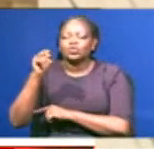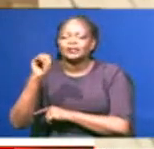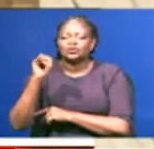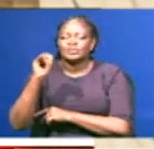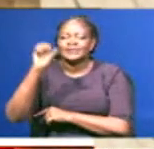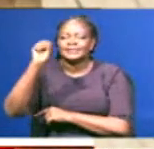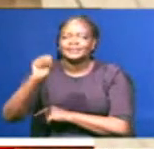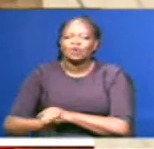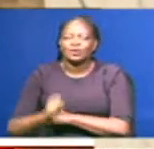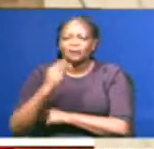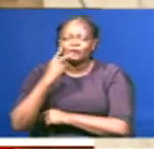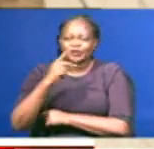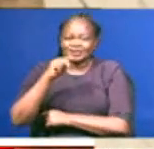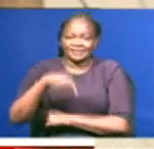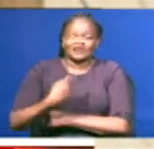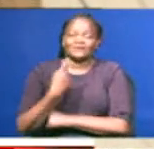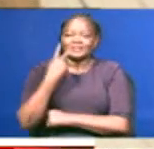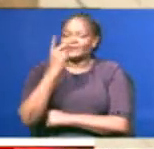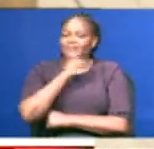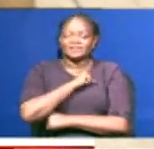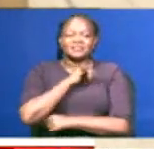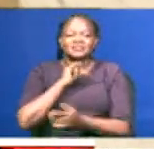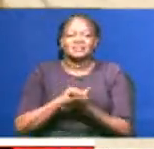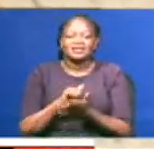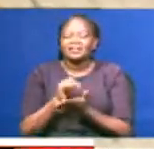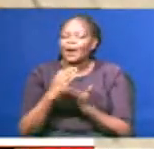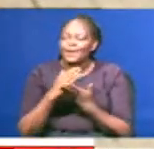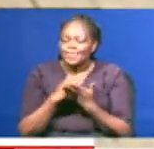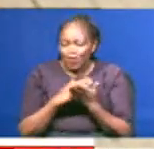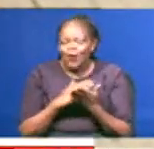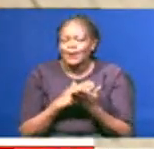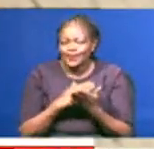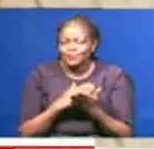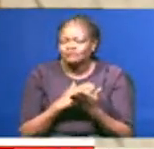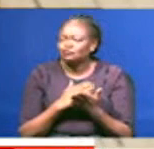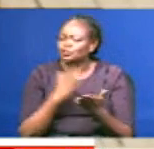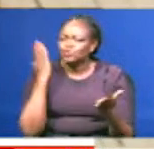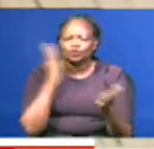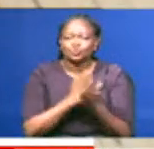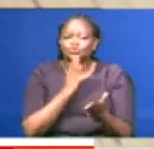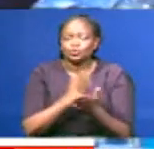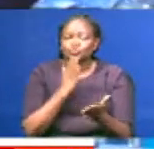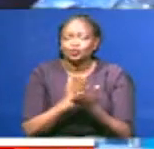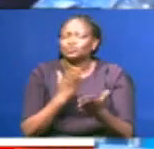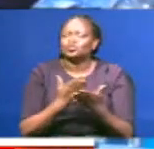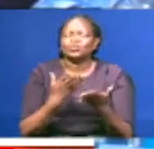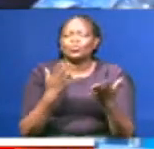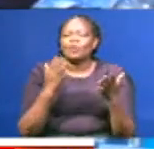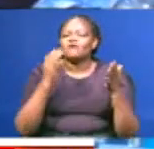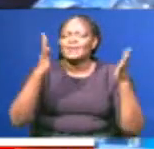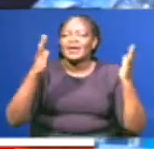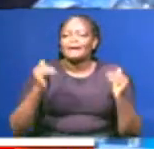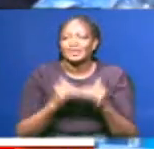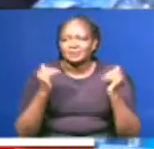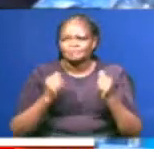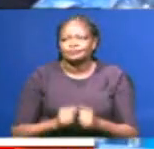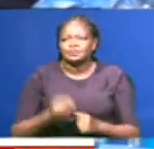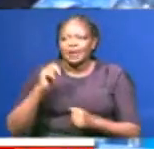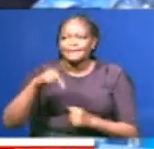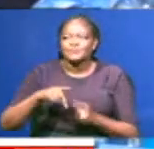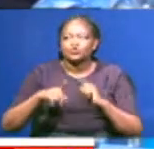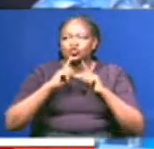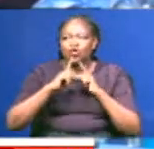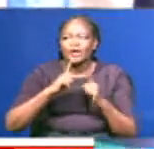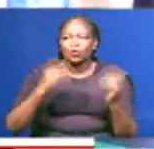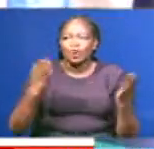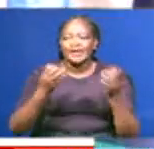have seen for ourselves that that program is truly making an impact. The legislators were speaking in